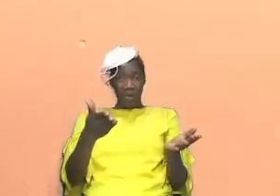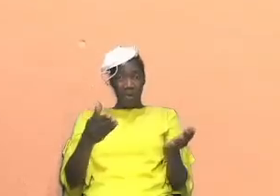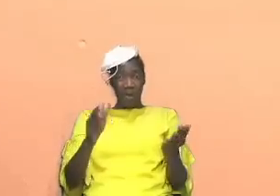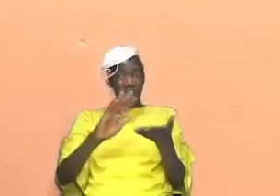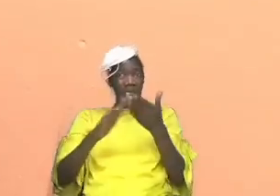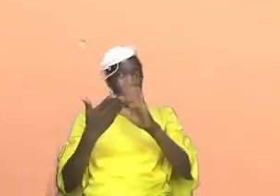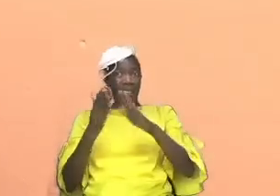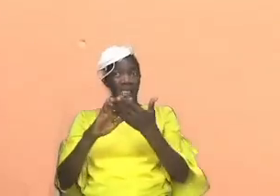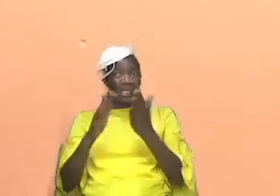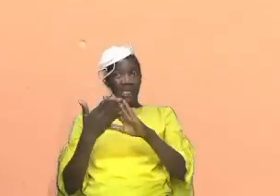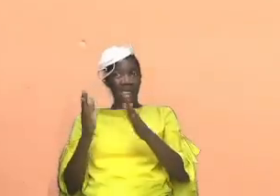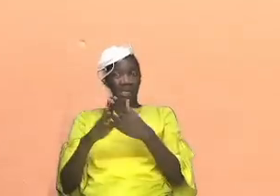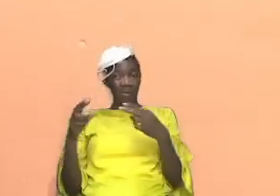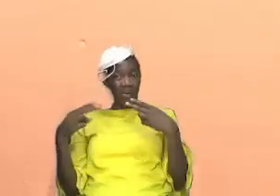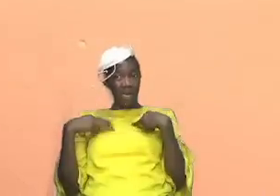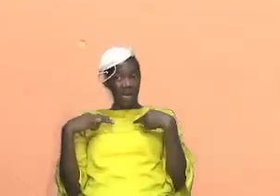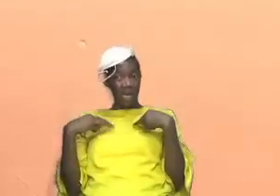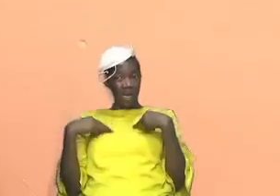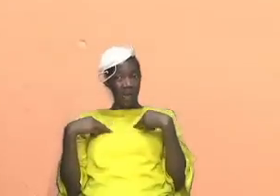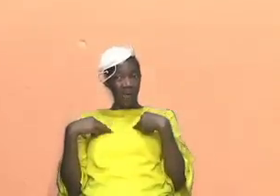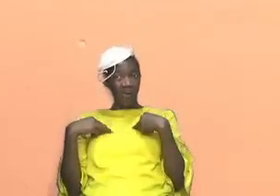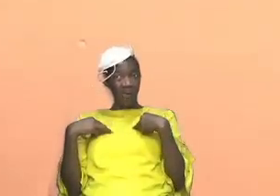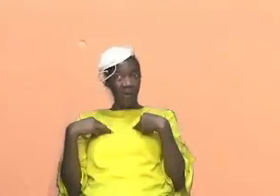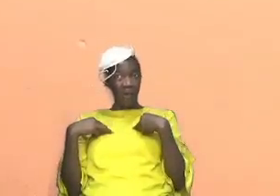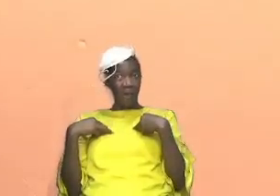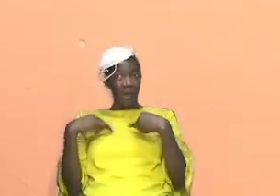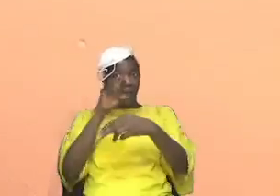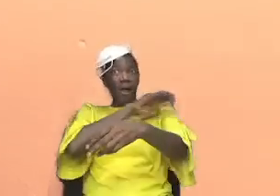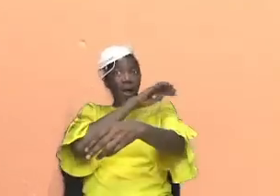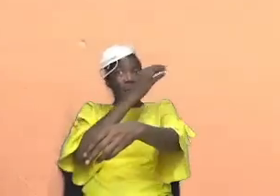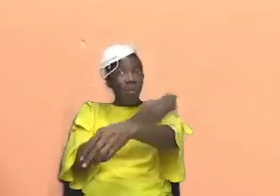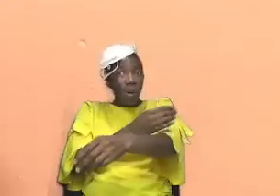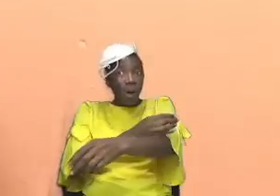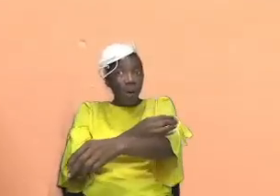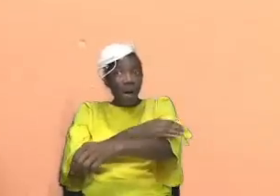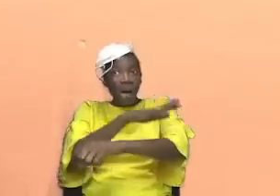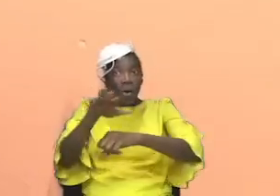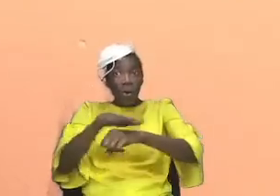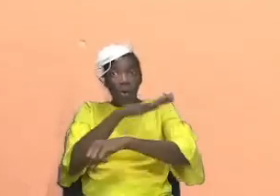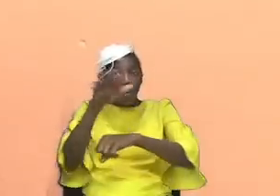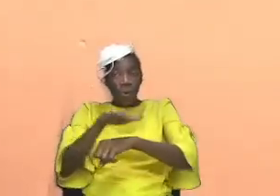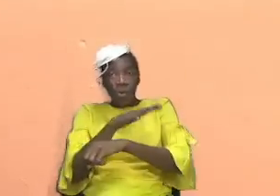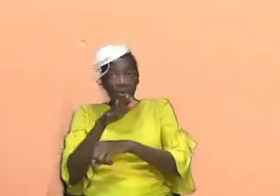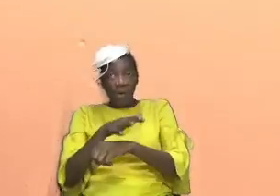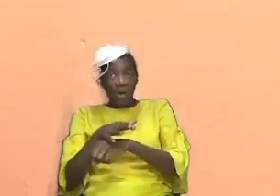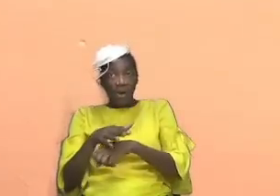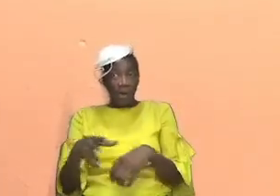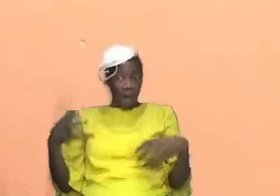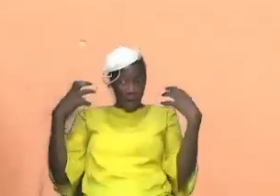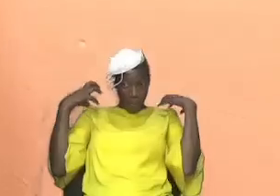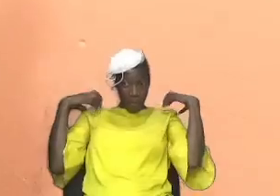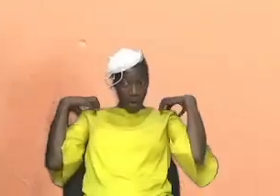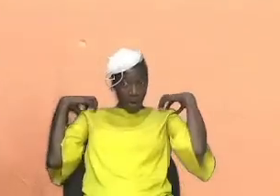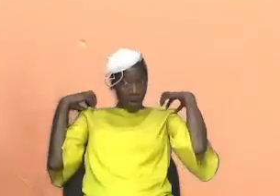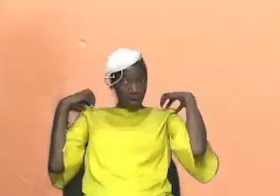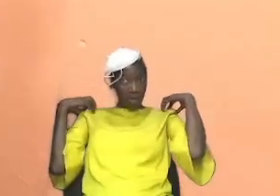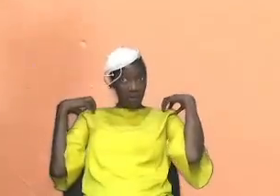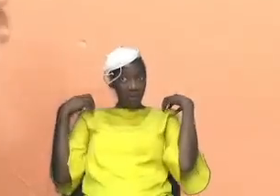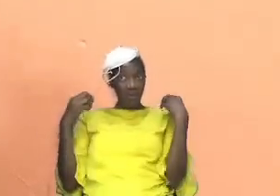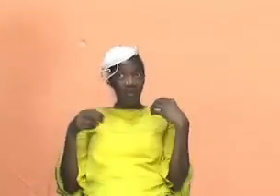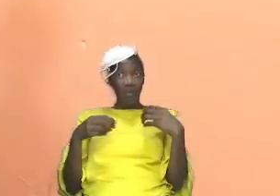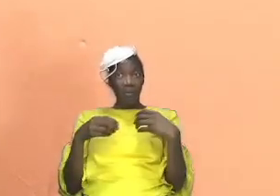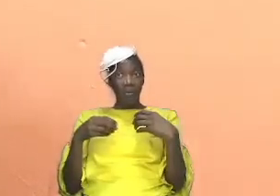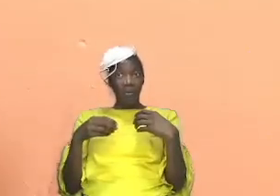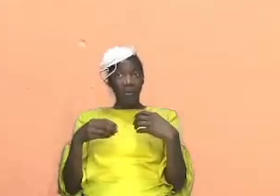we will have jurisdiction over, and what we will have management responsibility for, etc.,